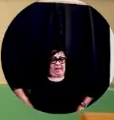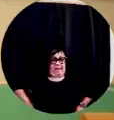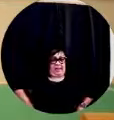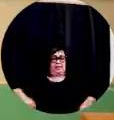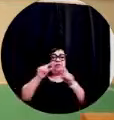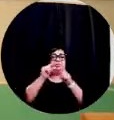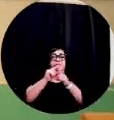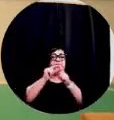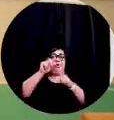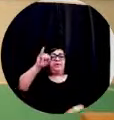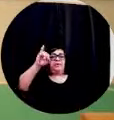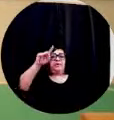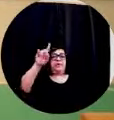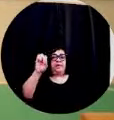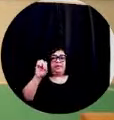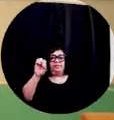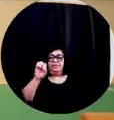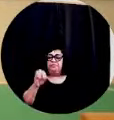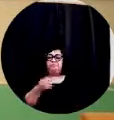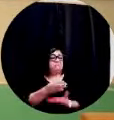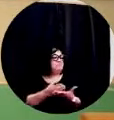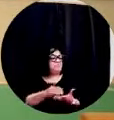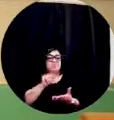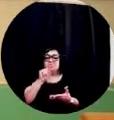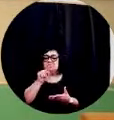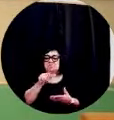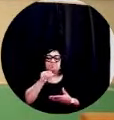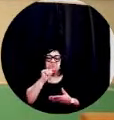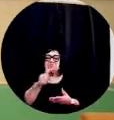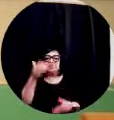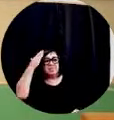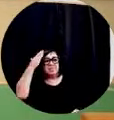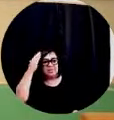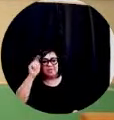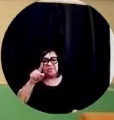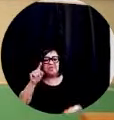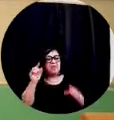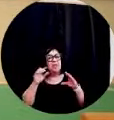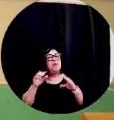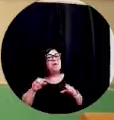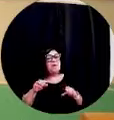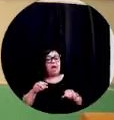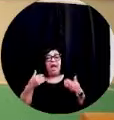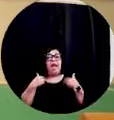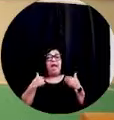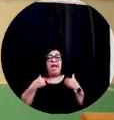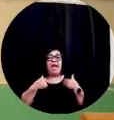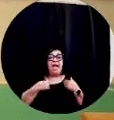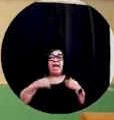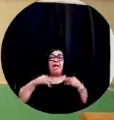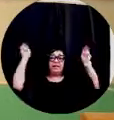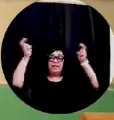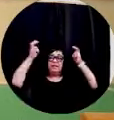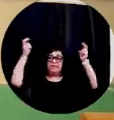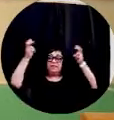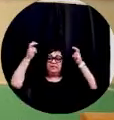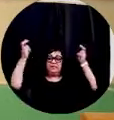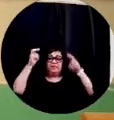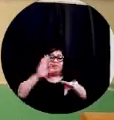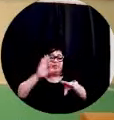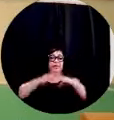I said some of you probably didn't even know you was wearing victory. You've had victory on your head with a Nike hat,